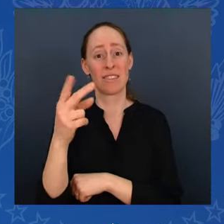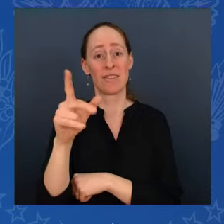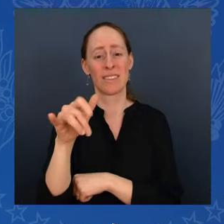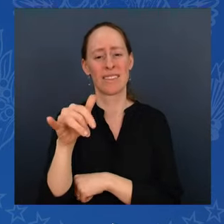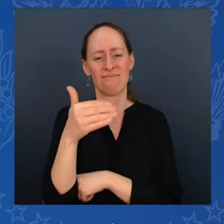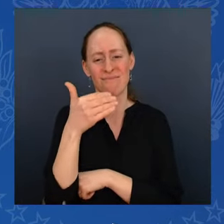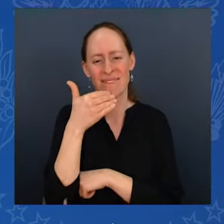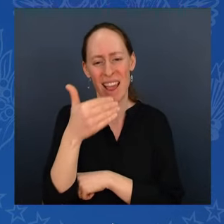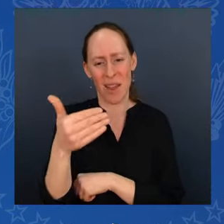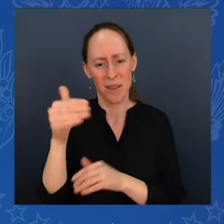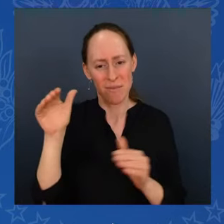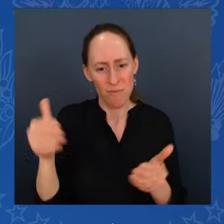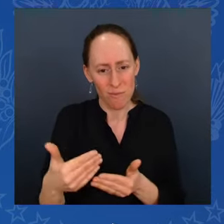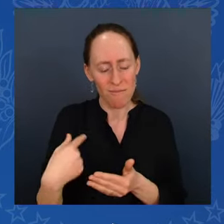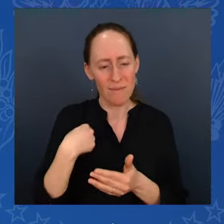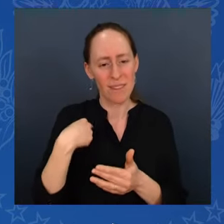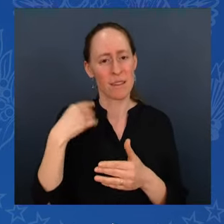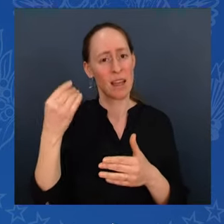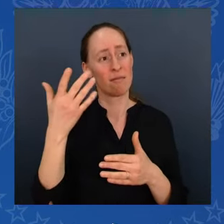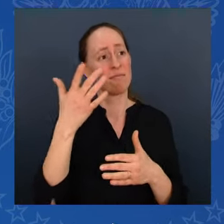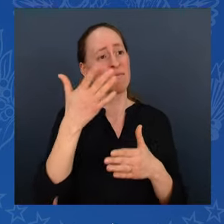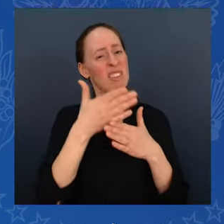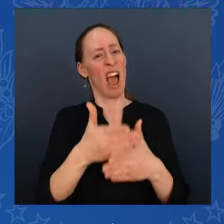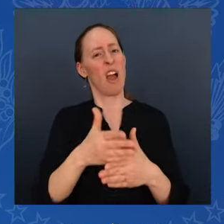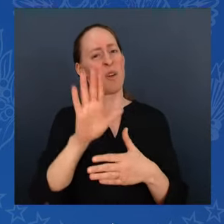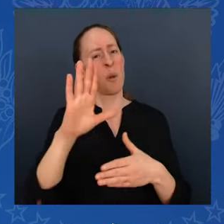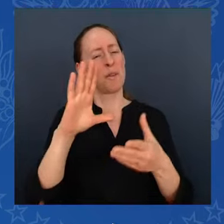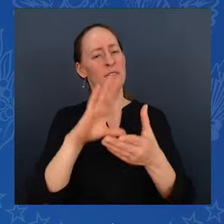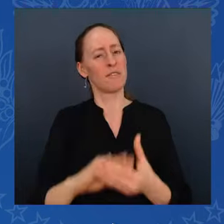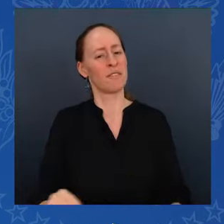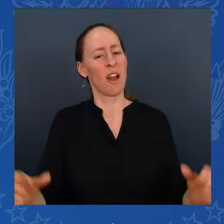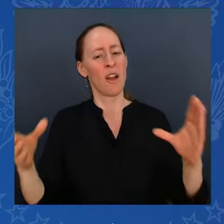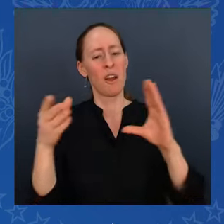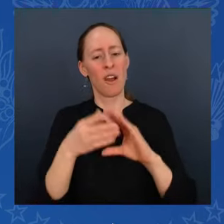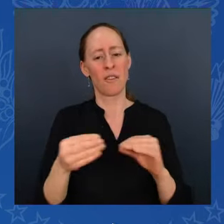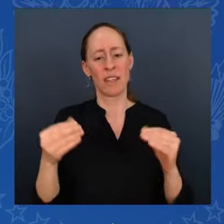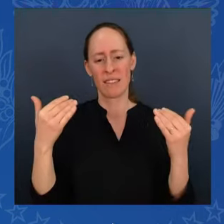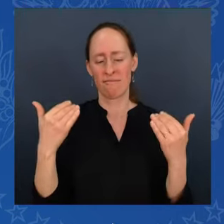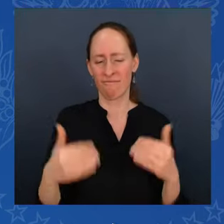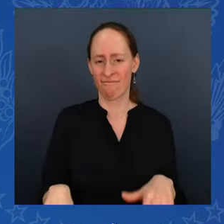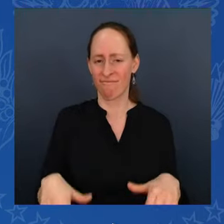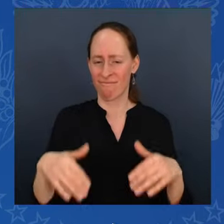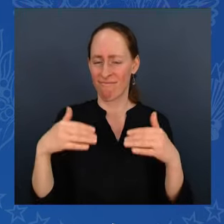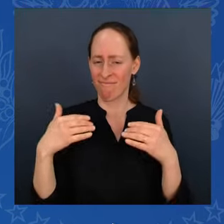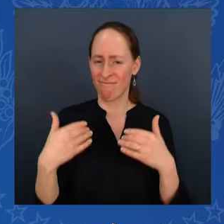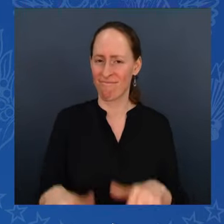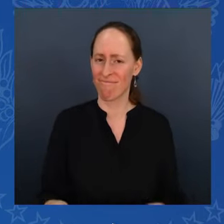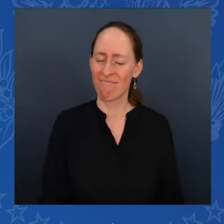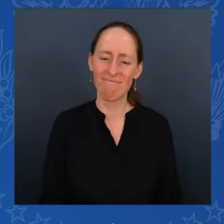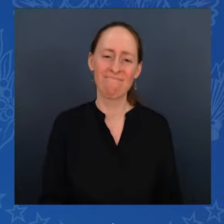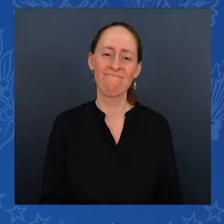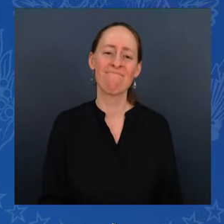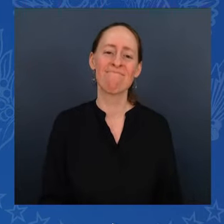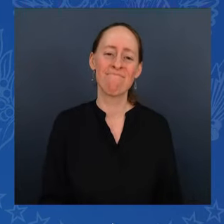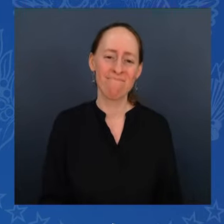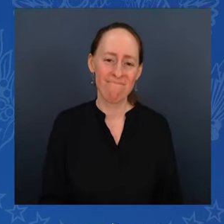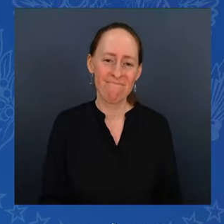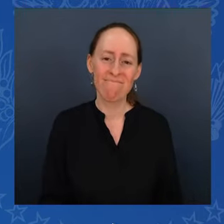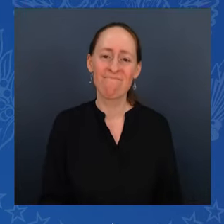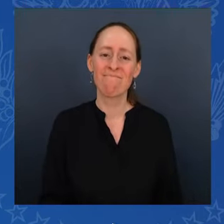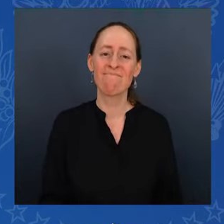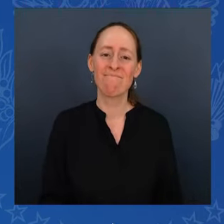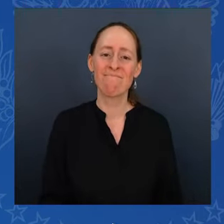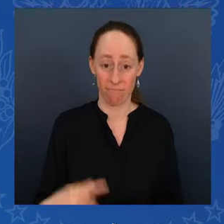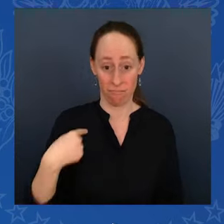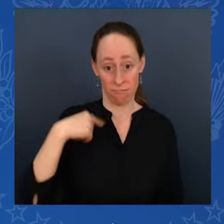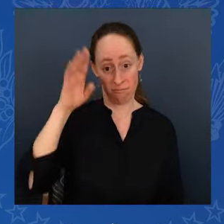I, like an awful lot of people in this audience, was the first in my family to go to college and watch my dad struggle to help me get